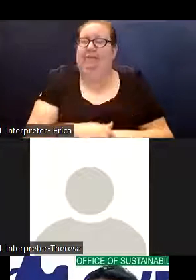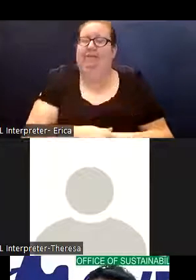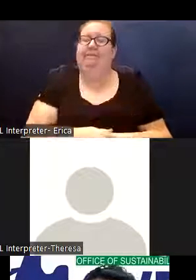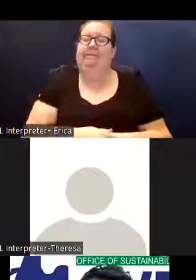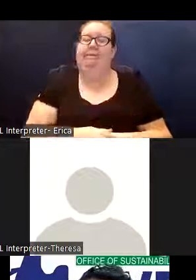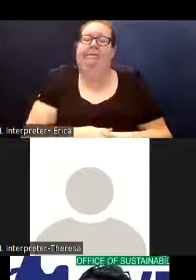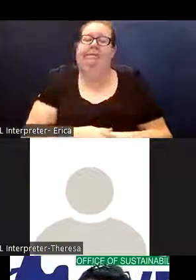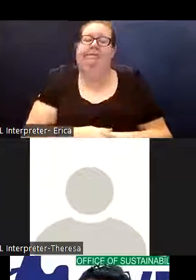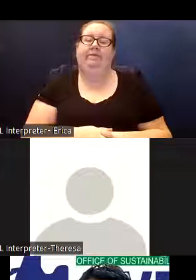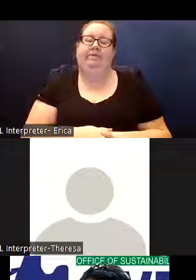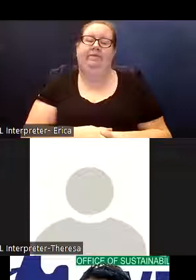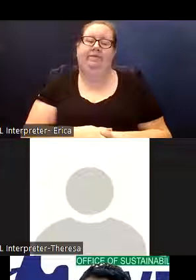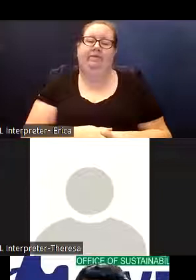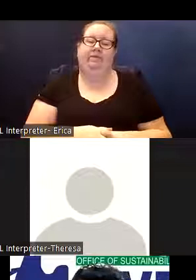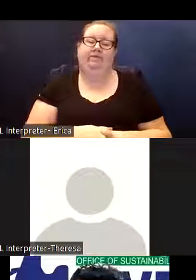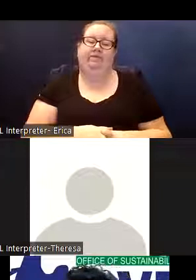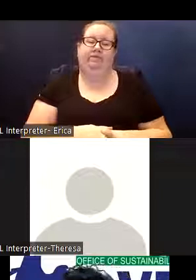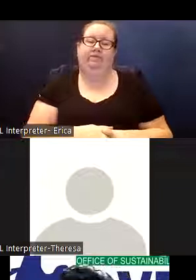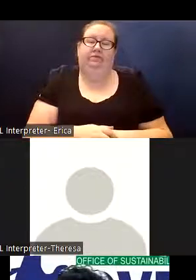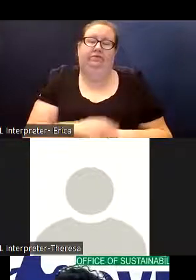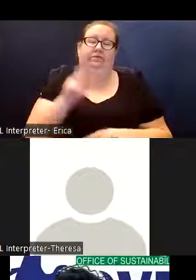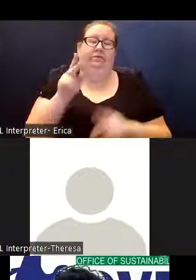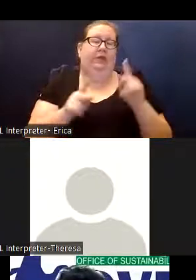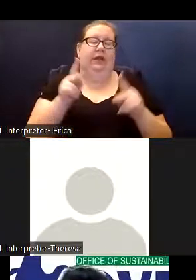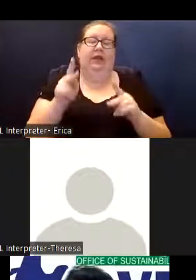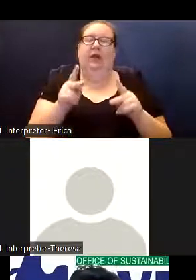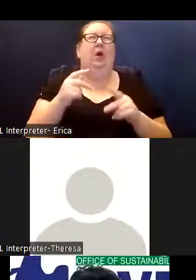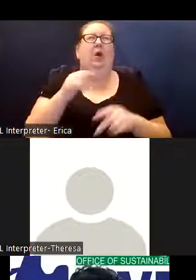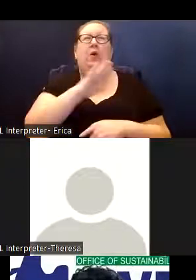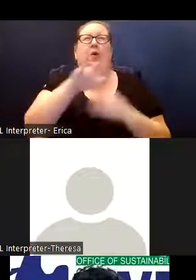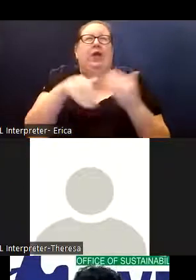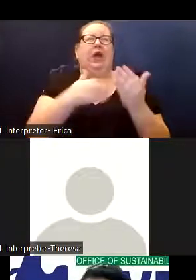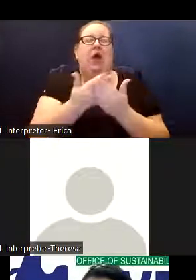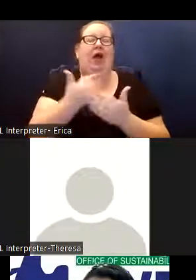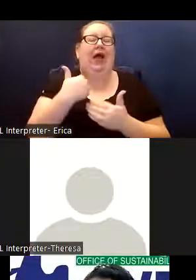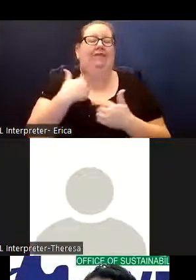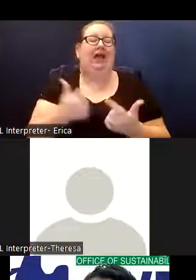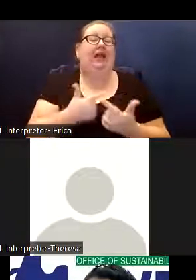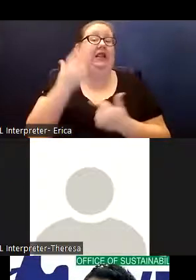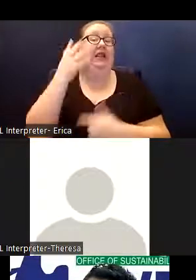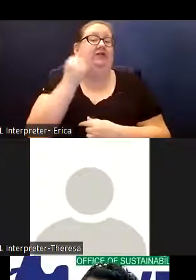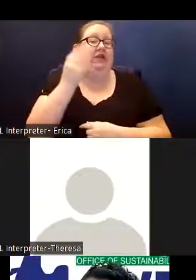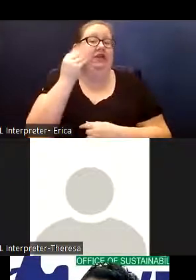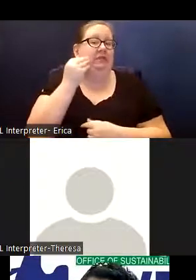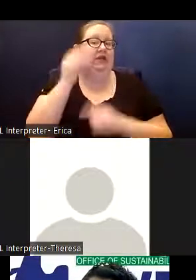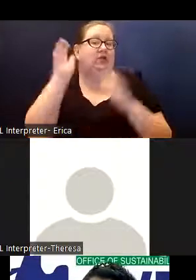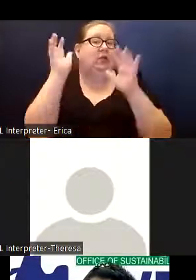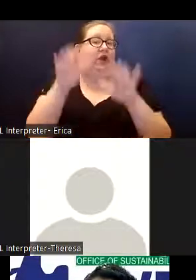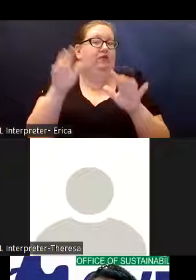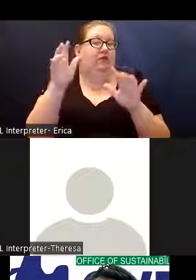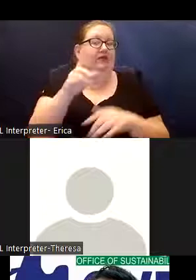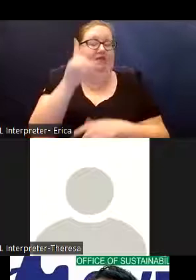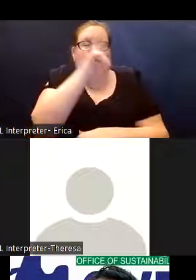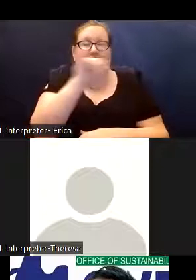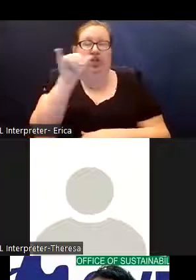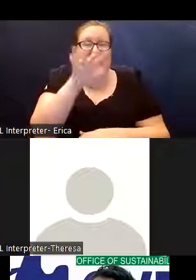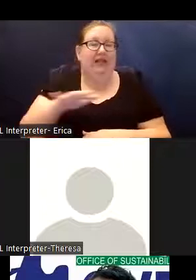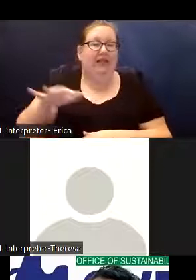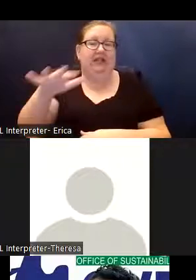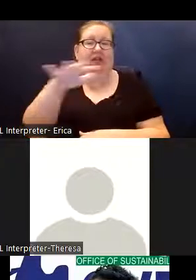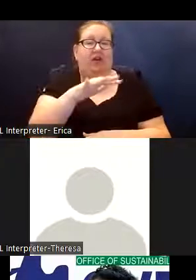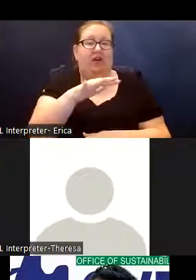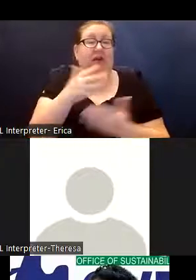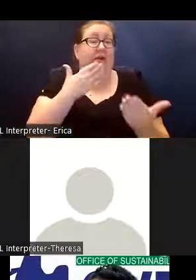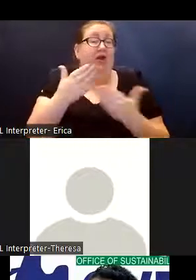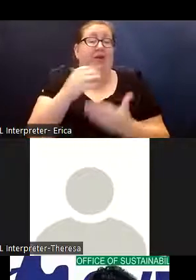So folks may not we all sort of have the lived experience of what rainfall looks like in our region, but you may not